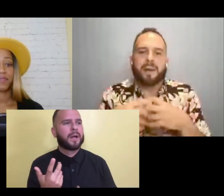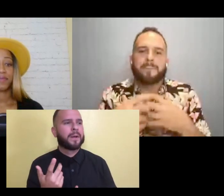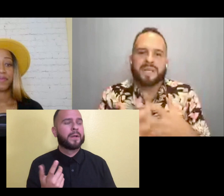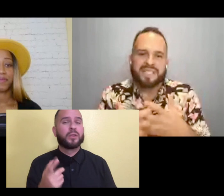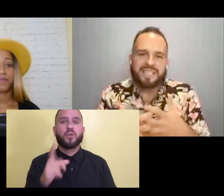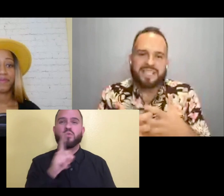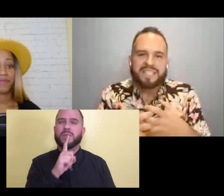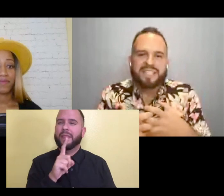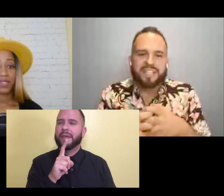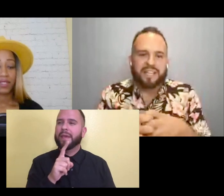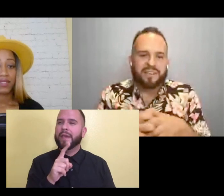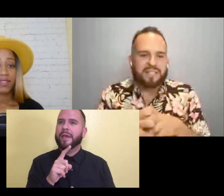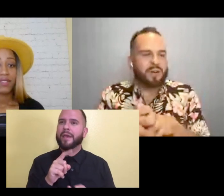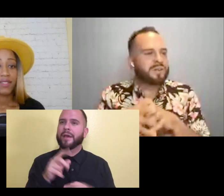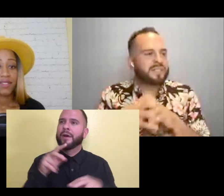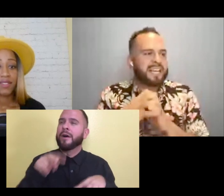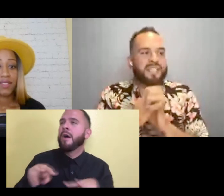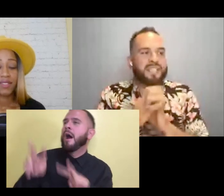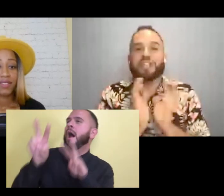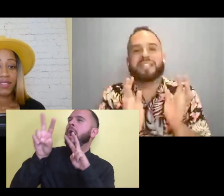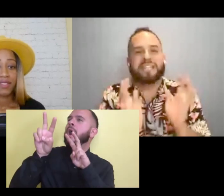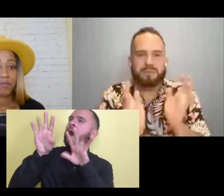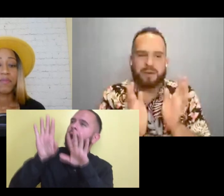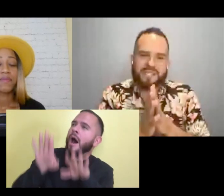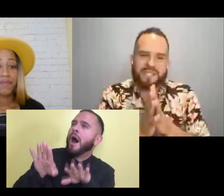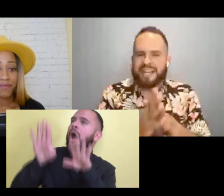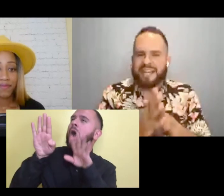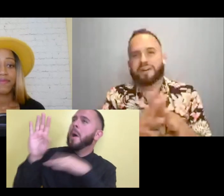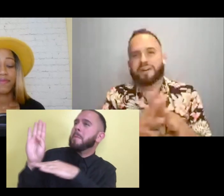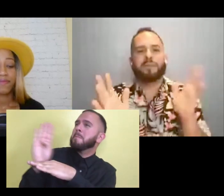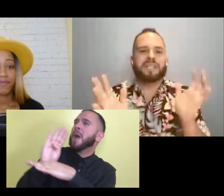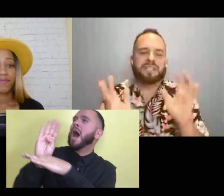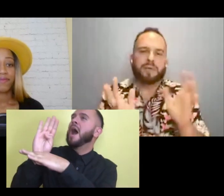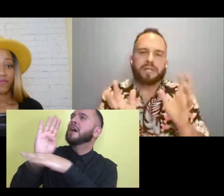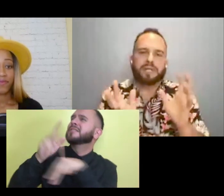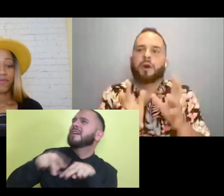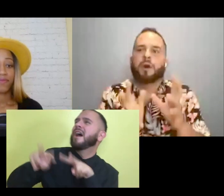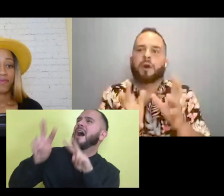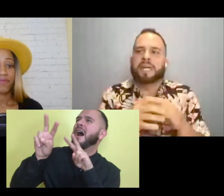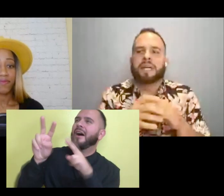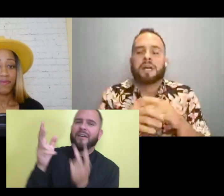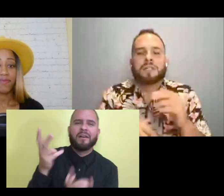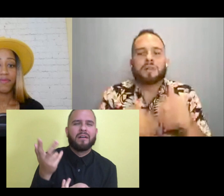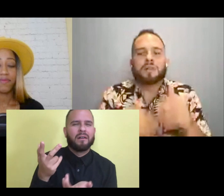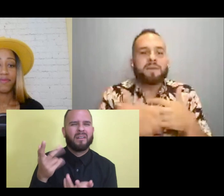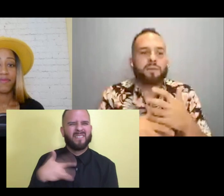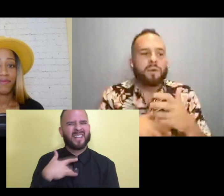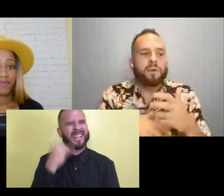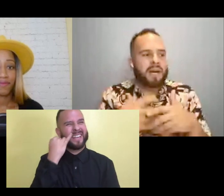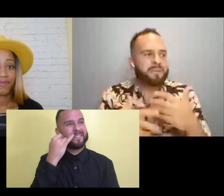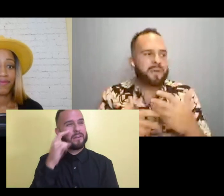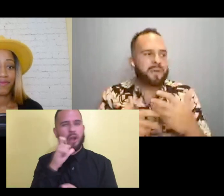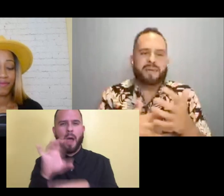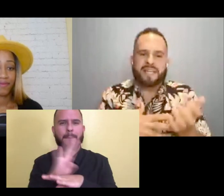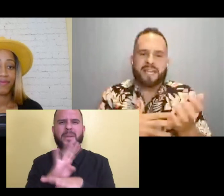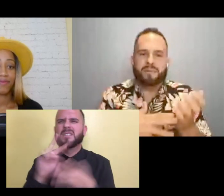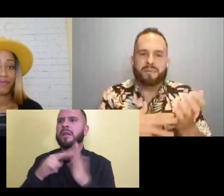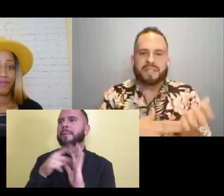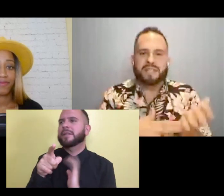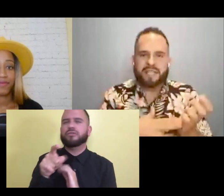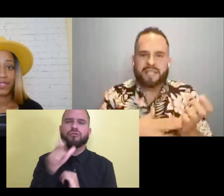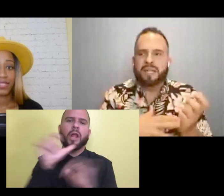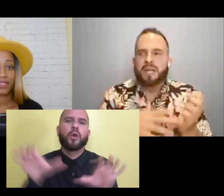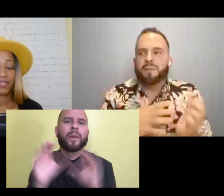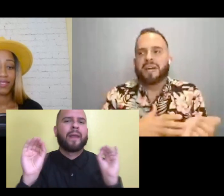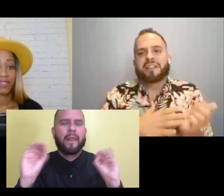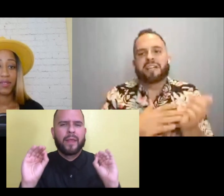of being busy. It's almost like it's a good thing to be busy. Like if you're not busy, what are you doing? And don't take me wrong, I think being busy can be a